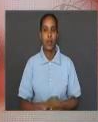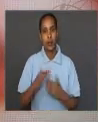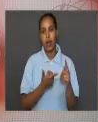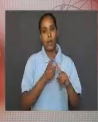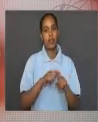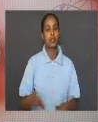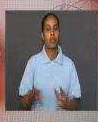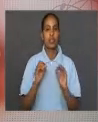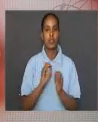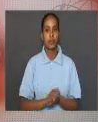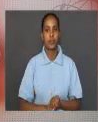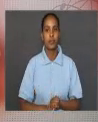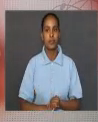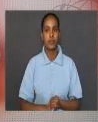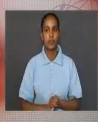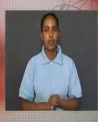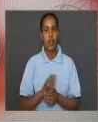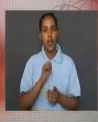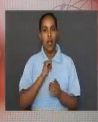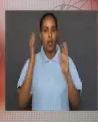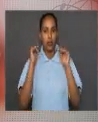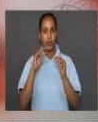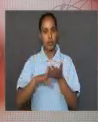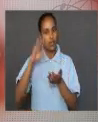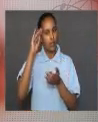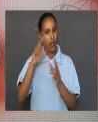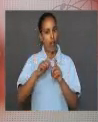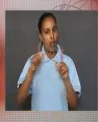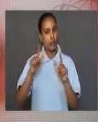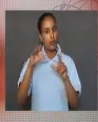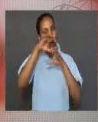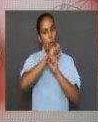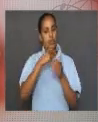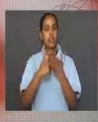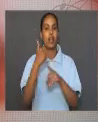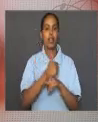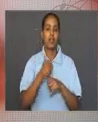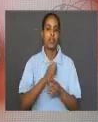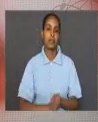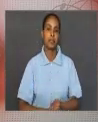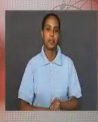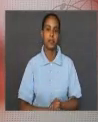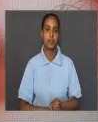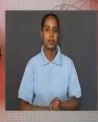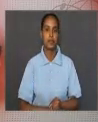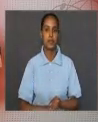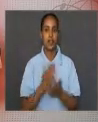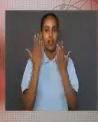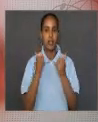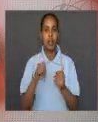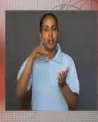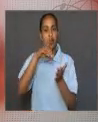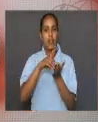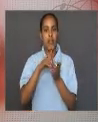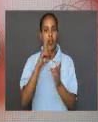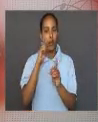Welcome back, students. I hope your studies allowed you to complete this activity. Let us review